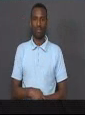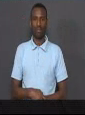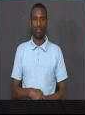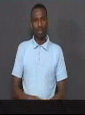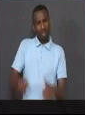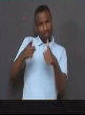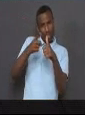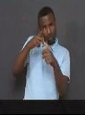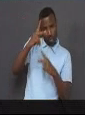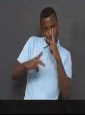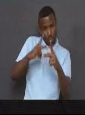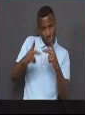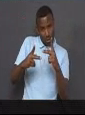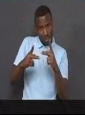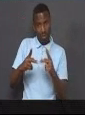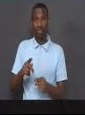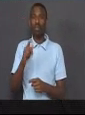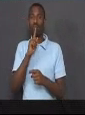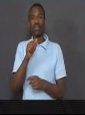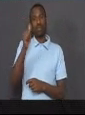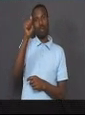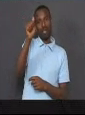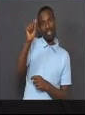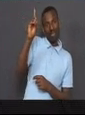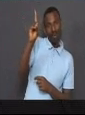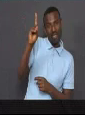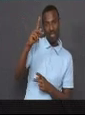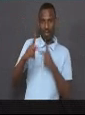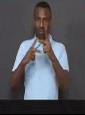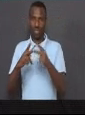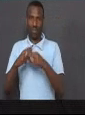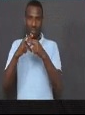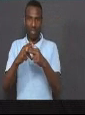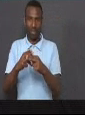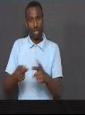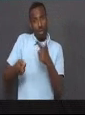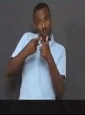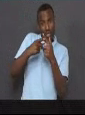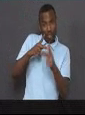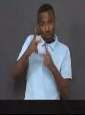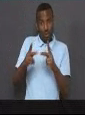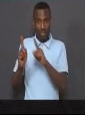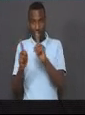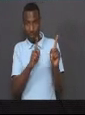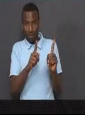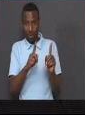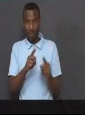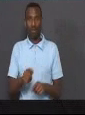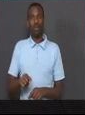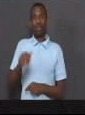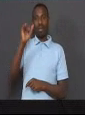The first process is an adiabatic process, while the second process is